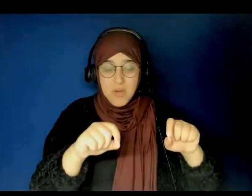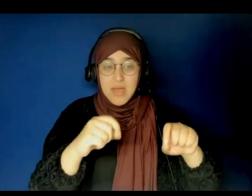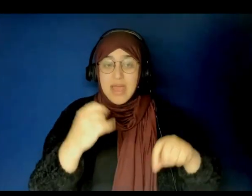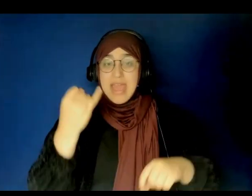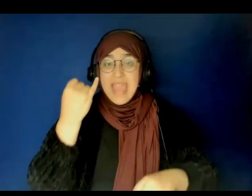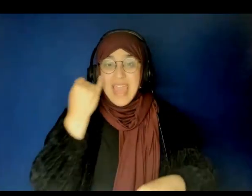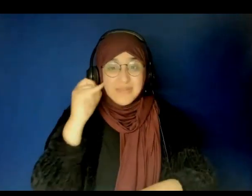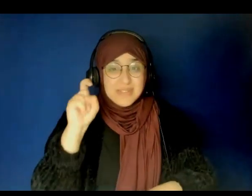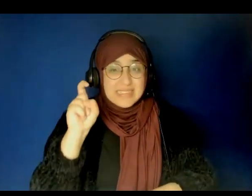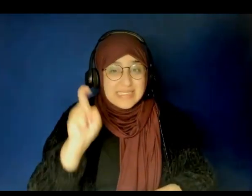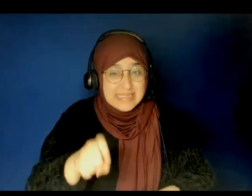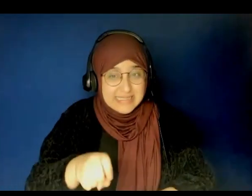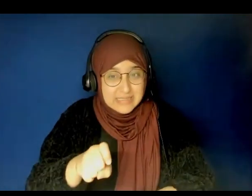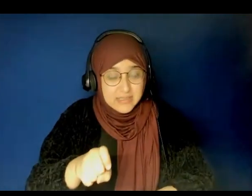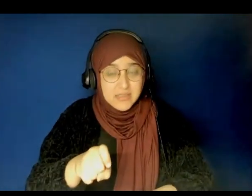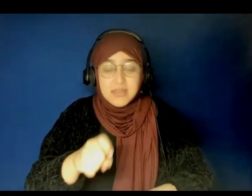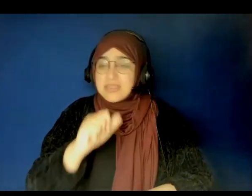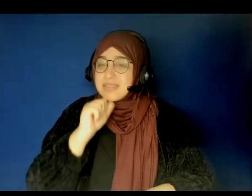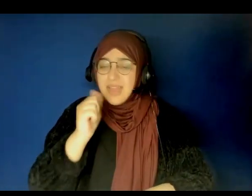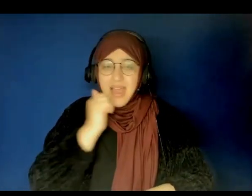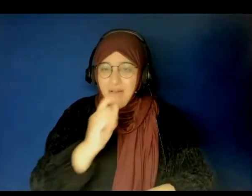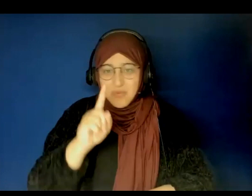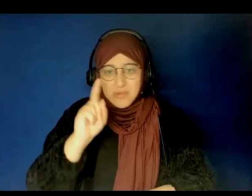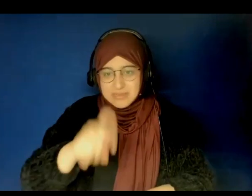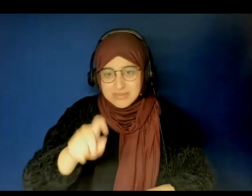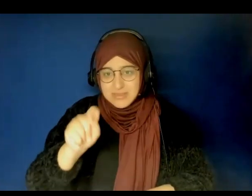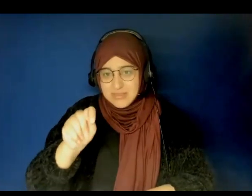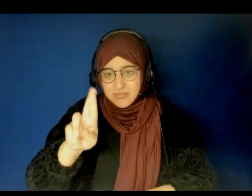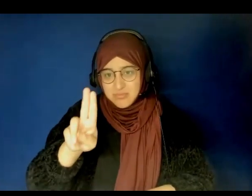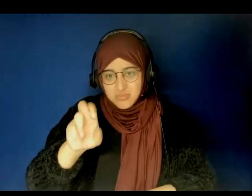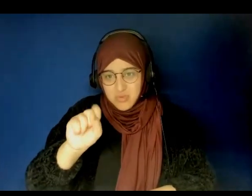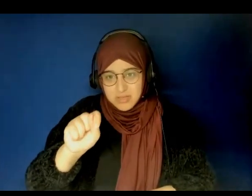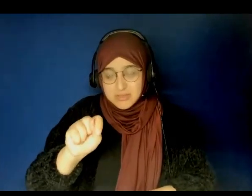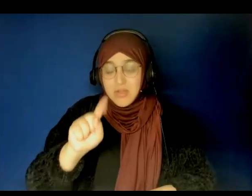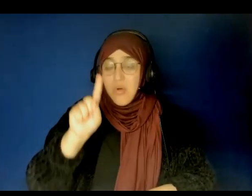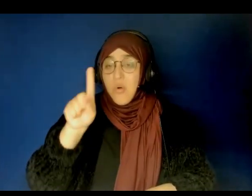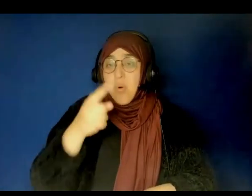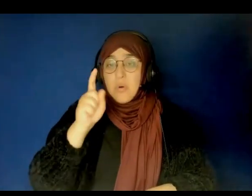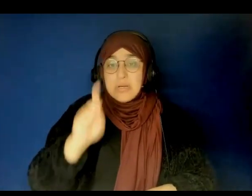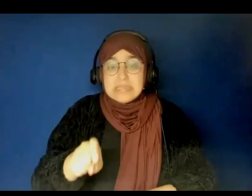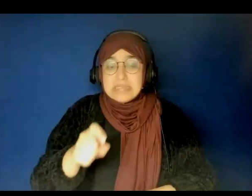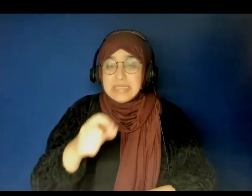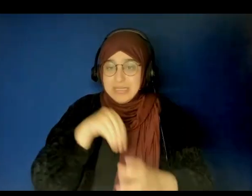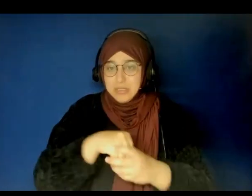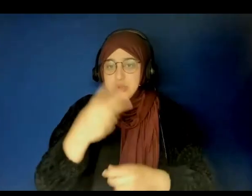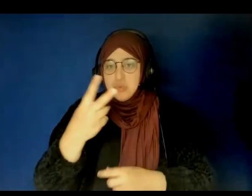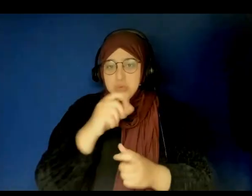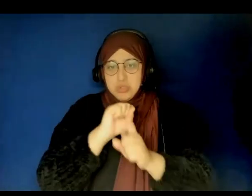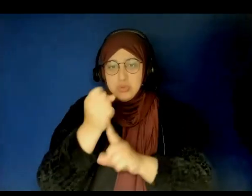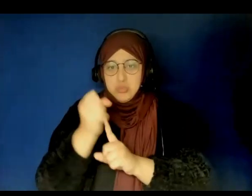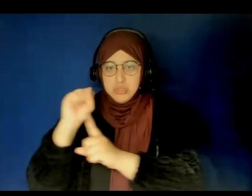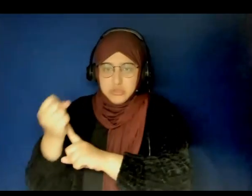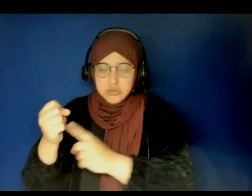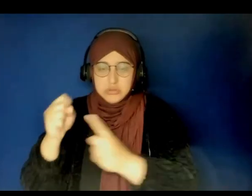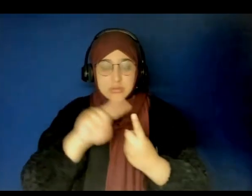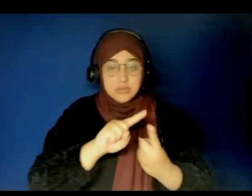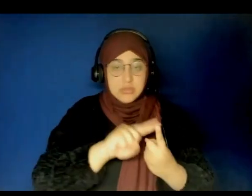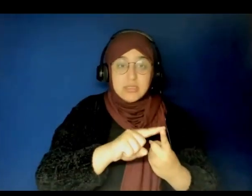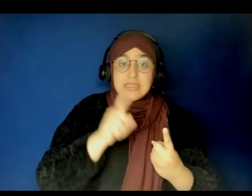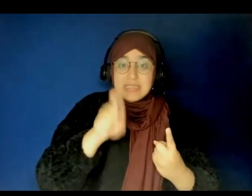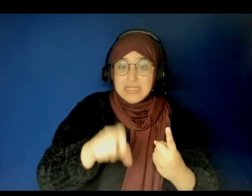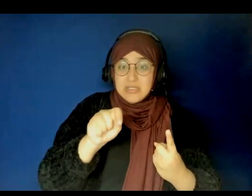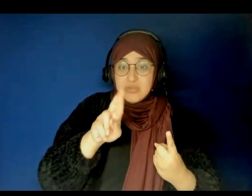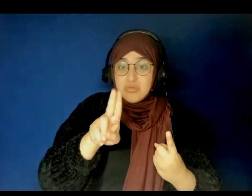a trust. Generally, you need a trust in 2 situations. You need a trust if you have certain types